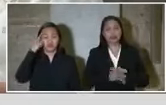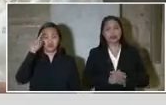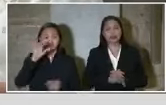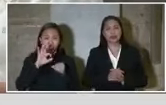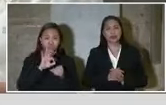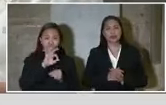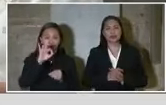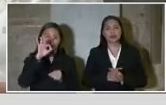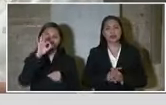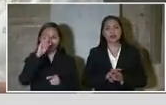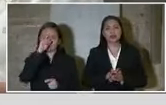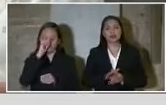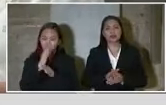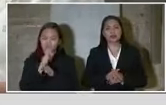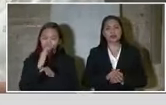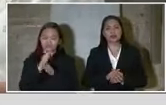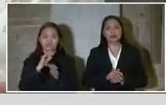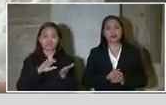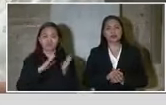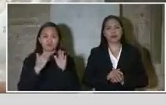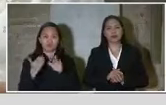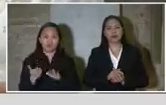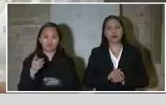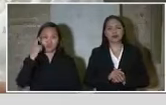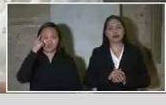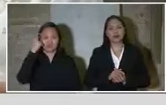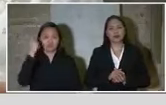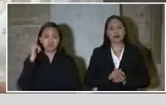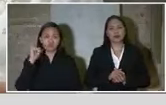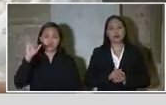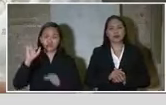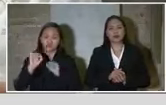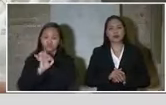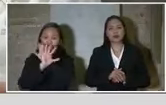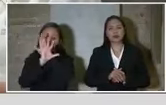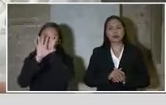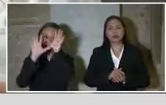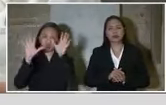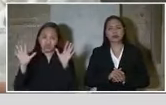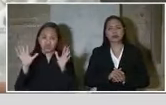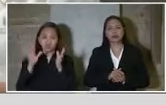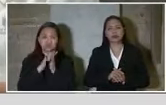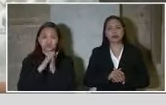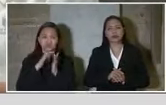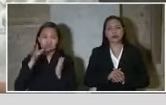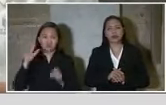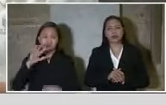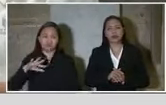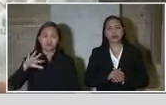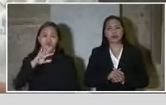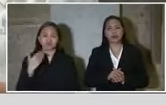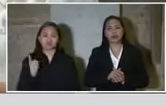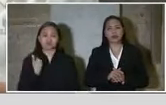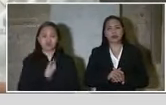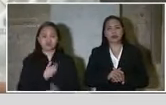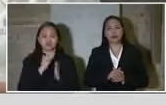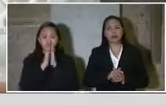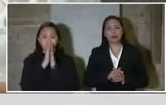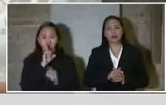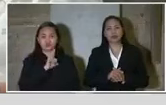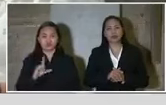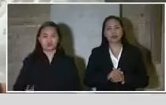of the faithful departed, that eternal light may shine on them, let us pray to the